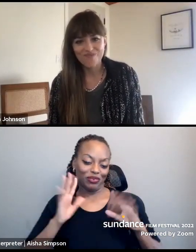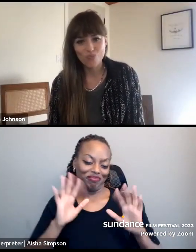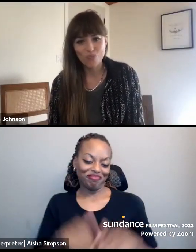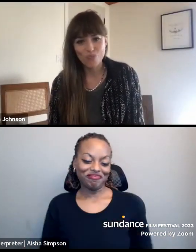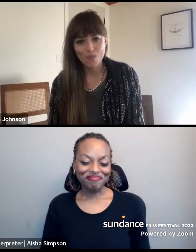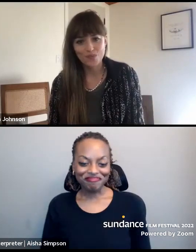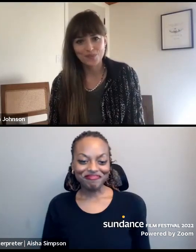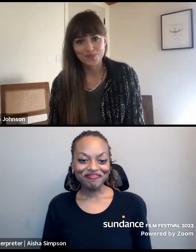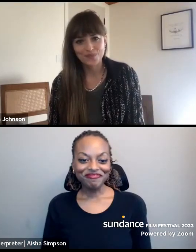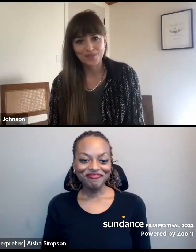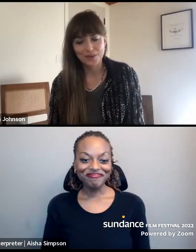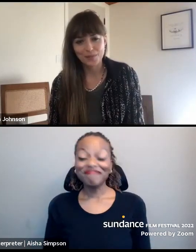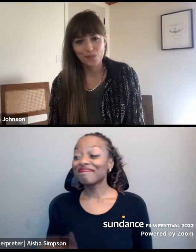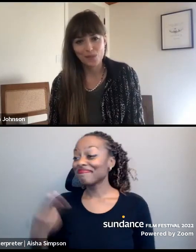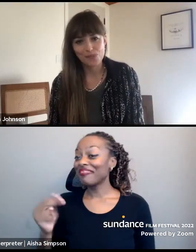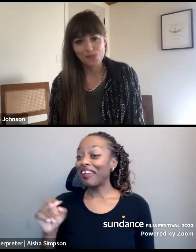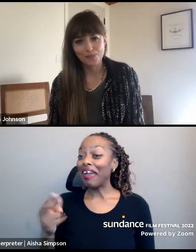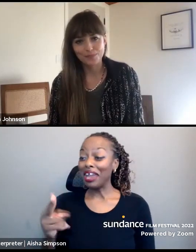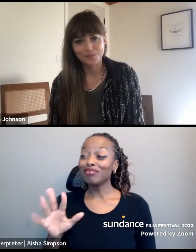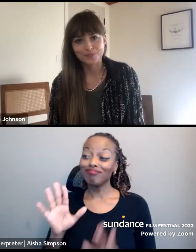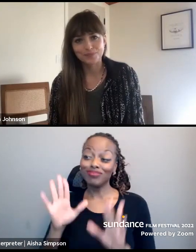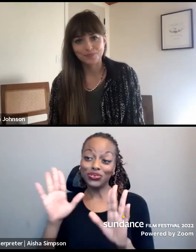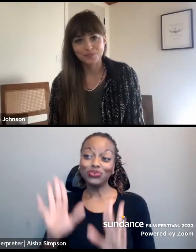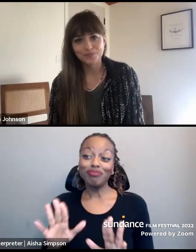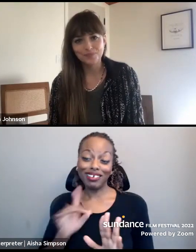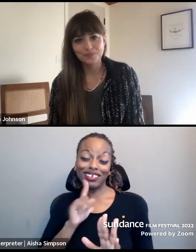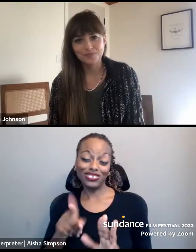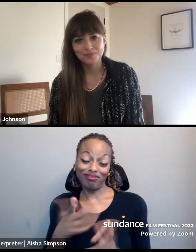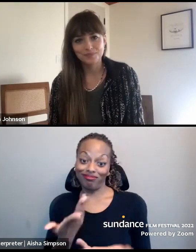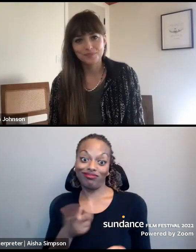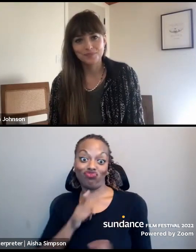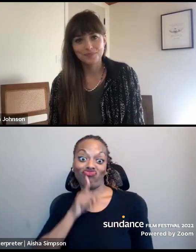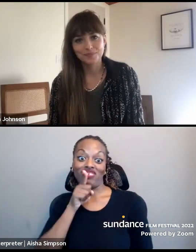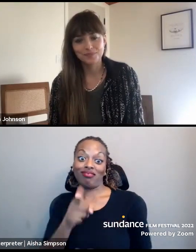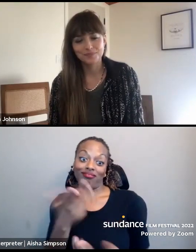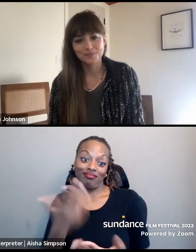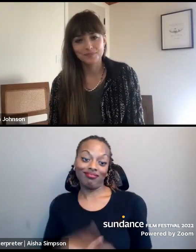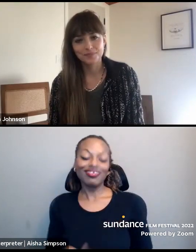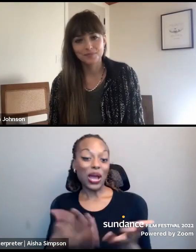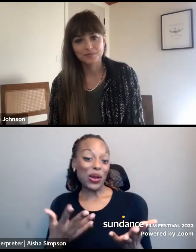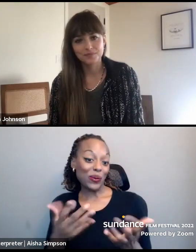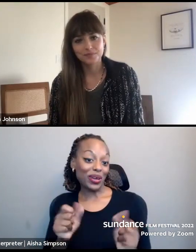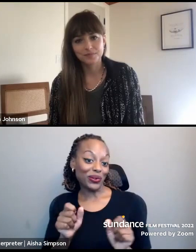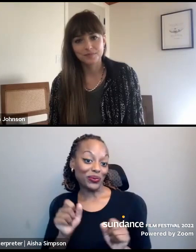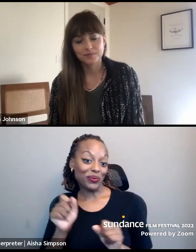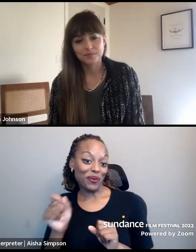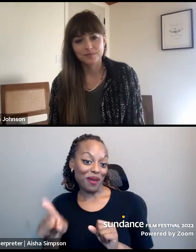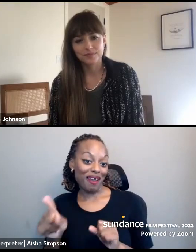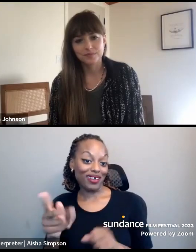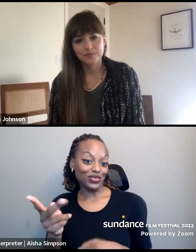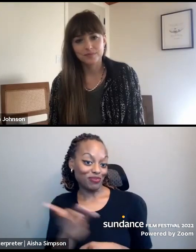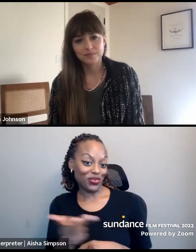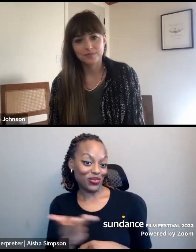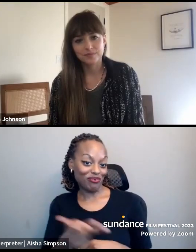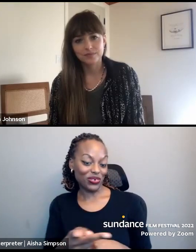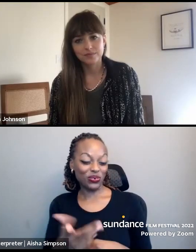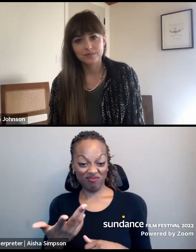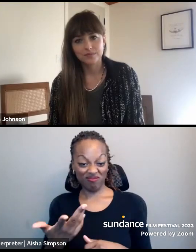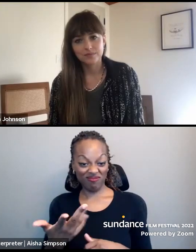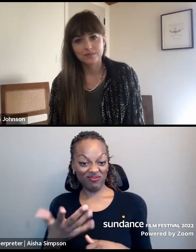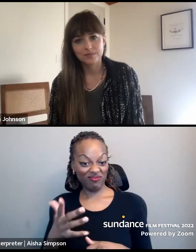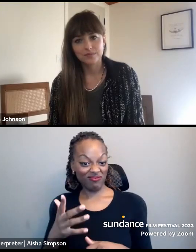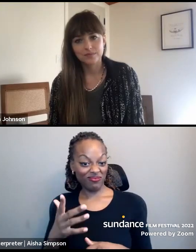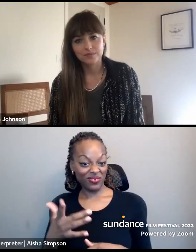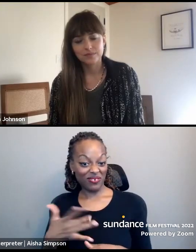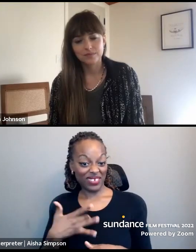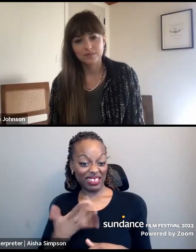No, that's a great answer and very real. I was actually going to ask both of you really like if you find that it's hard to relax into just being a